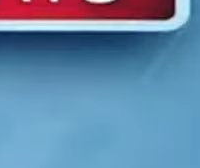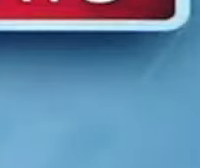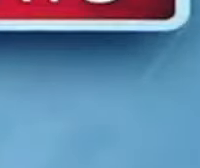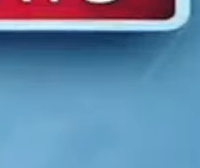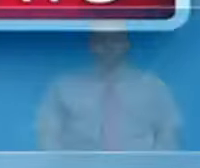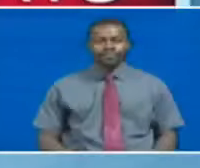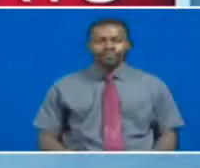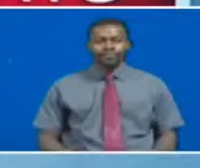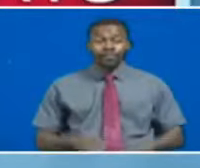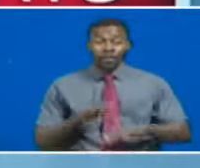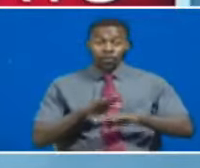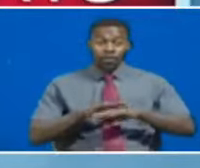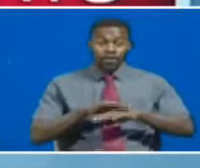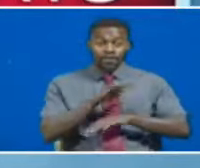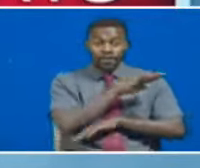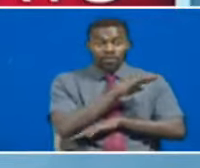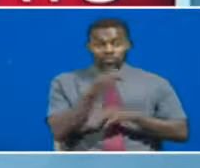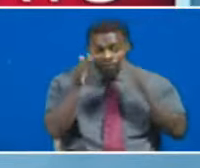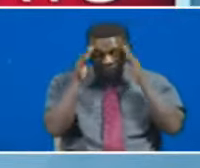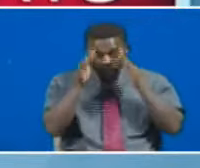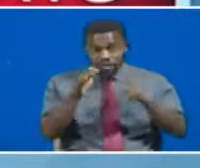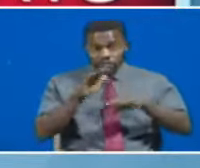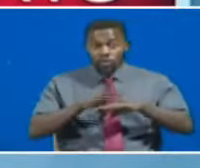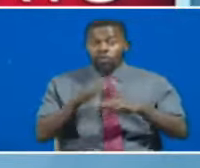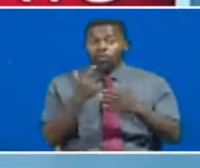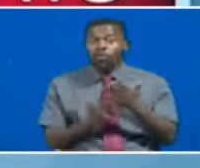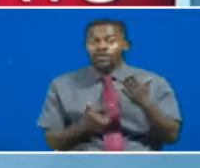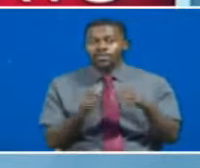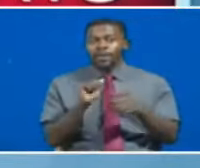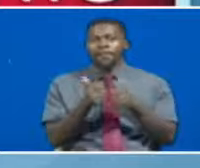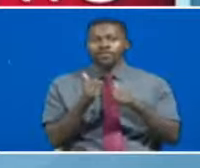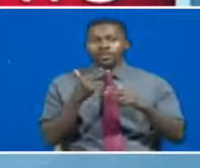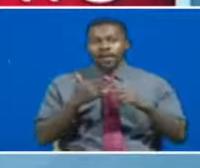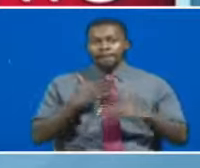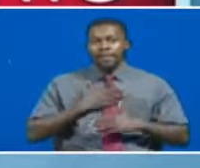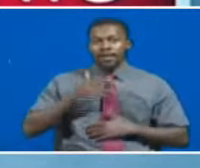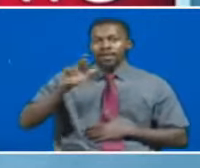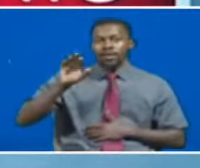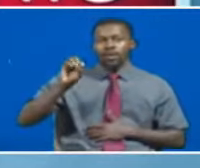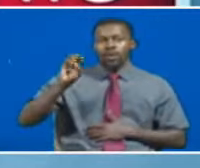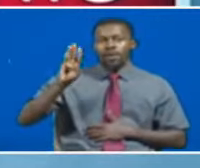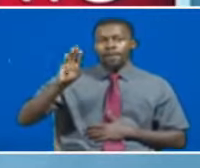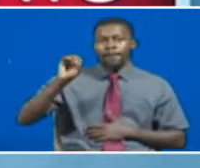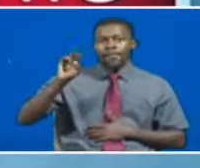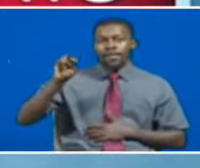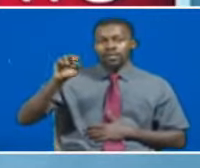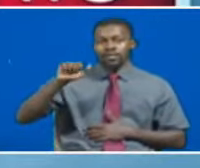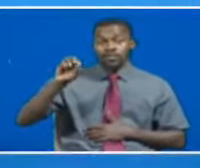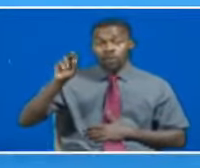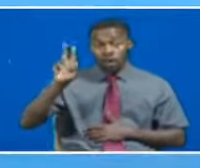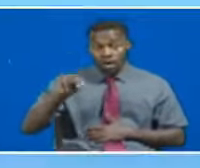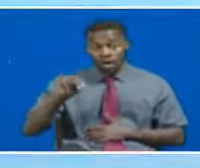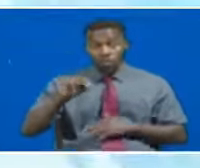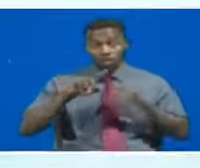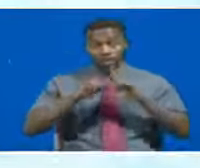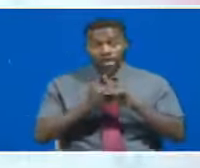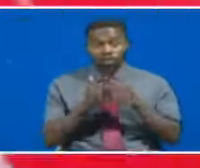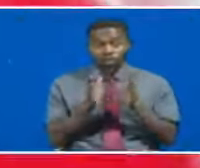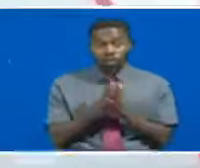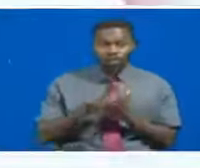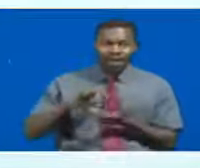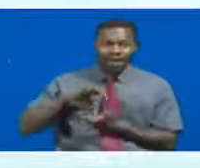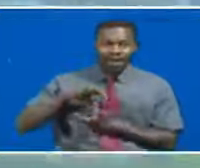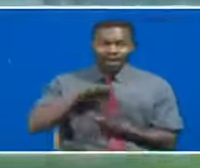A very good evening to you. Let's now take a look at the latest in sports. My name is Robinson Okenye. We begin with rugby. And the national women's